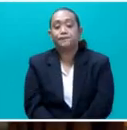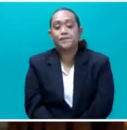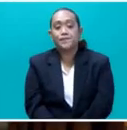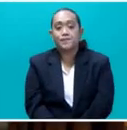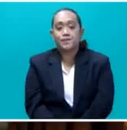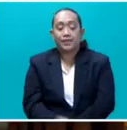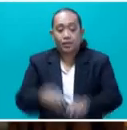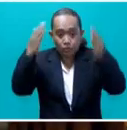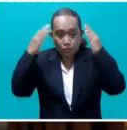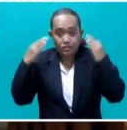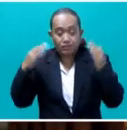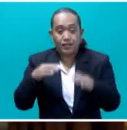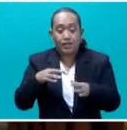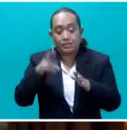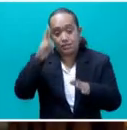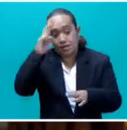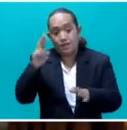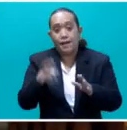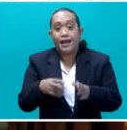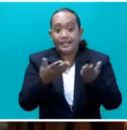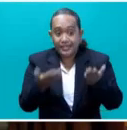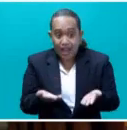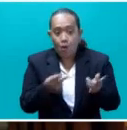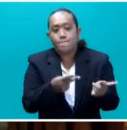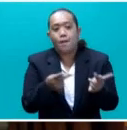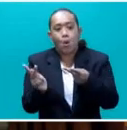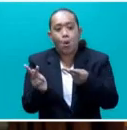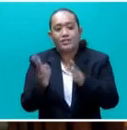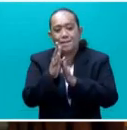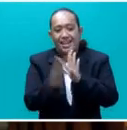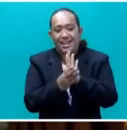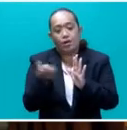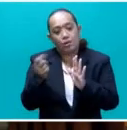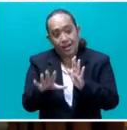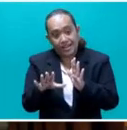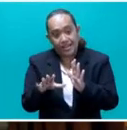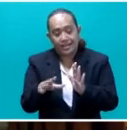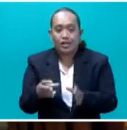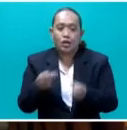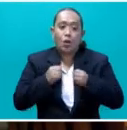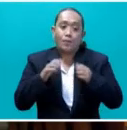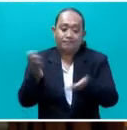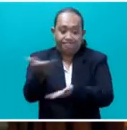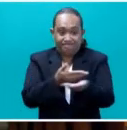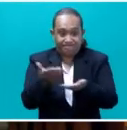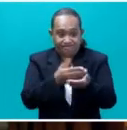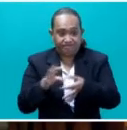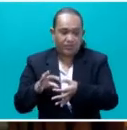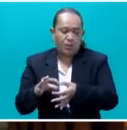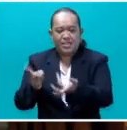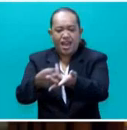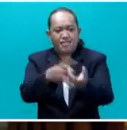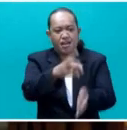the proposed bill is currently in its final draft after the completion of 5 stakeholder consultation convened in the